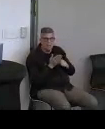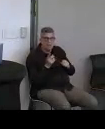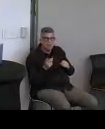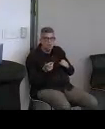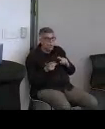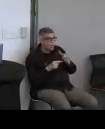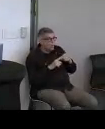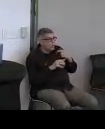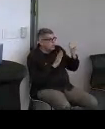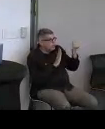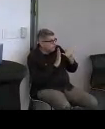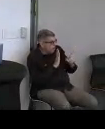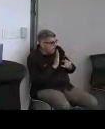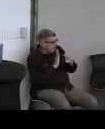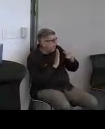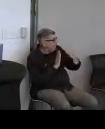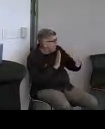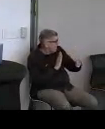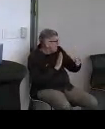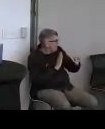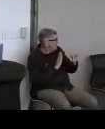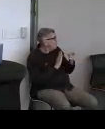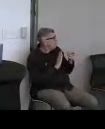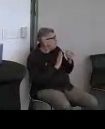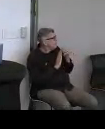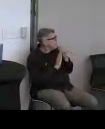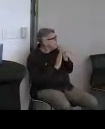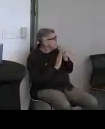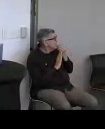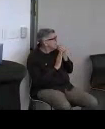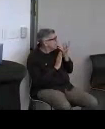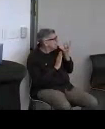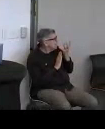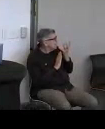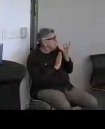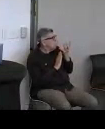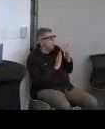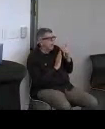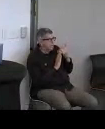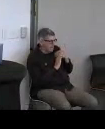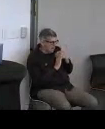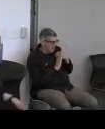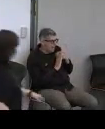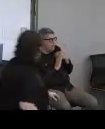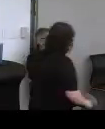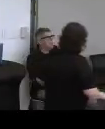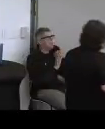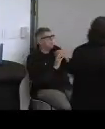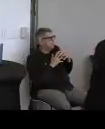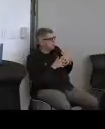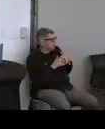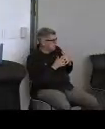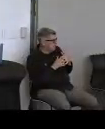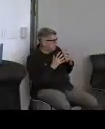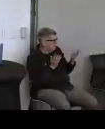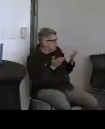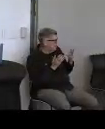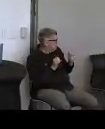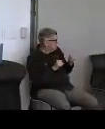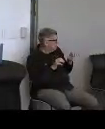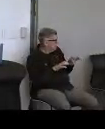you draw on that and heat it up, we have the machines to do that,